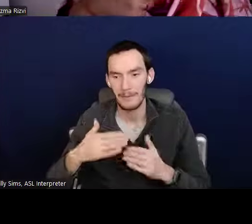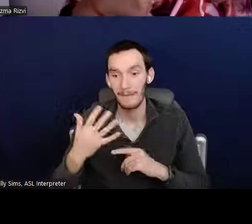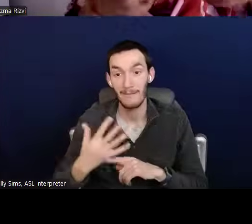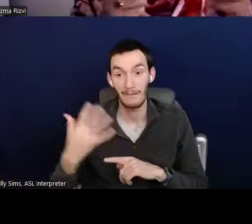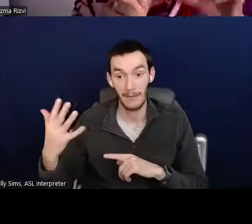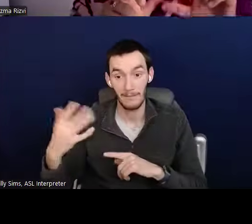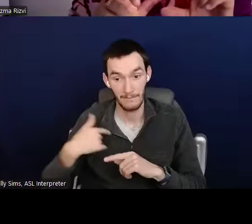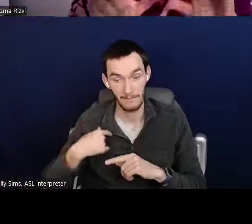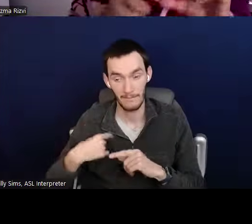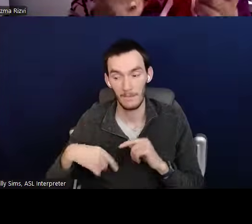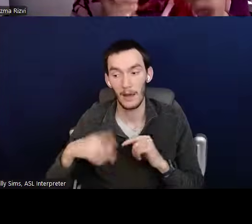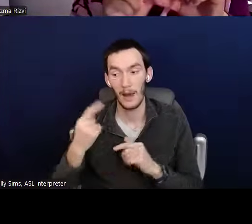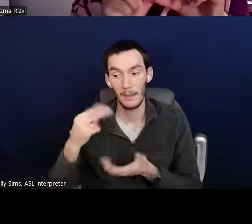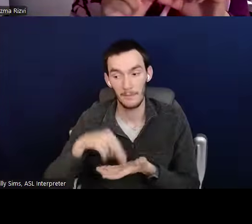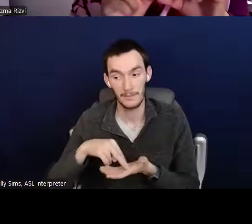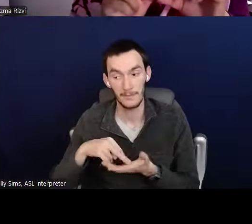and I used